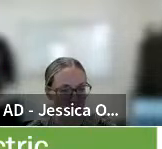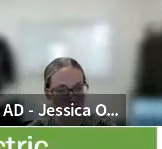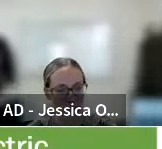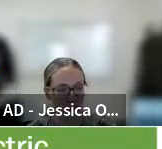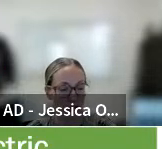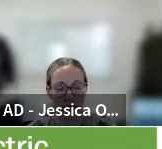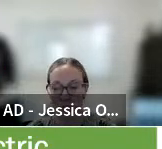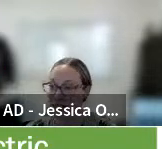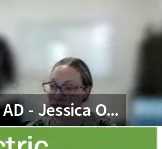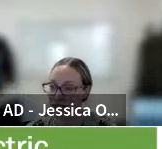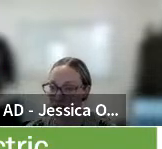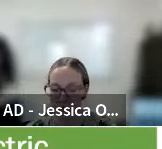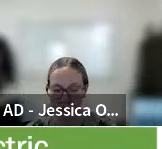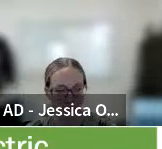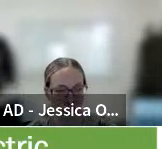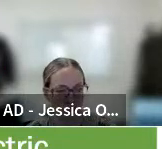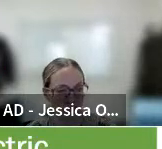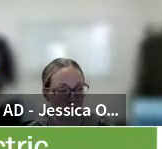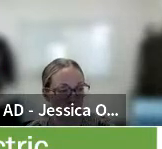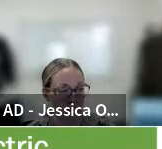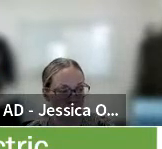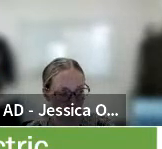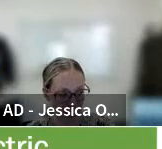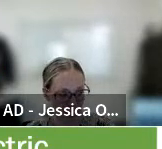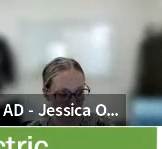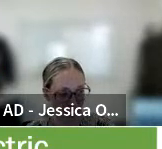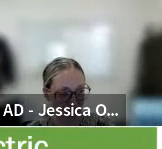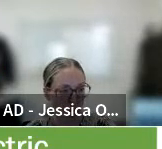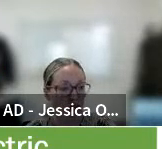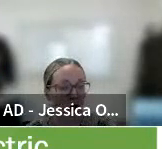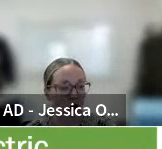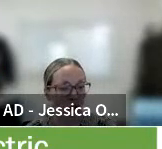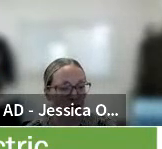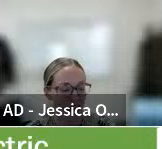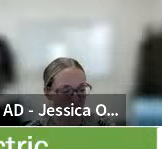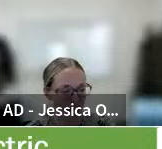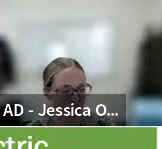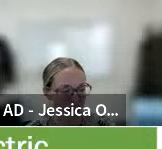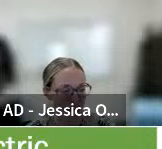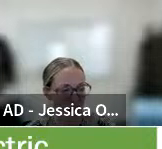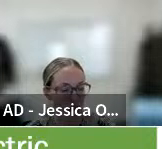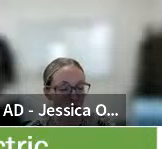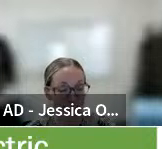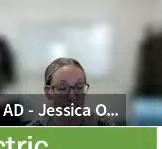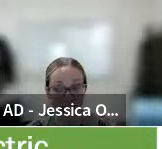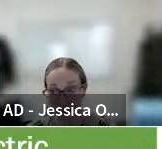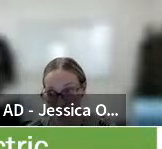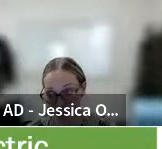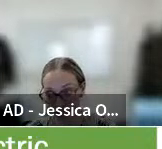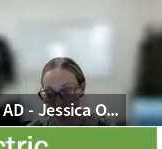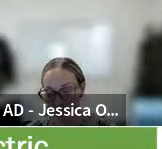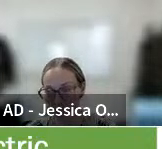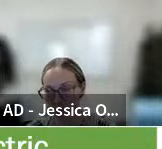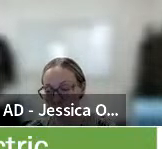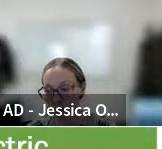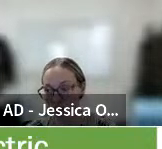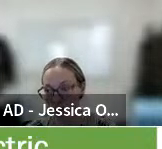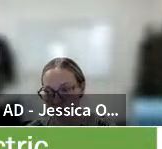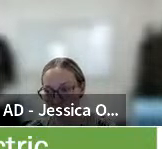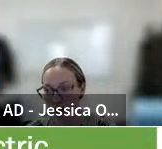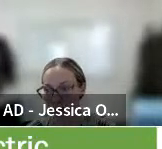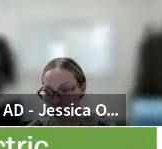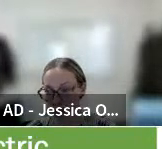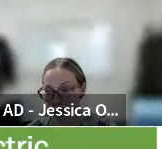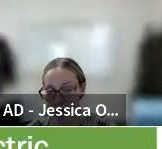70 residents, depending on the mix of vehicles they choose, can participate. We already have we're already seeing high interest because we do have